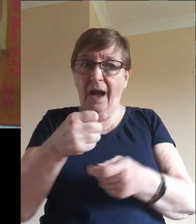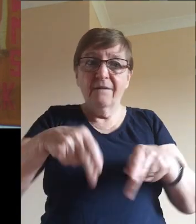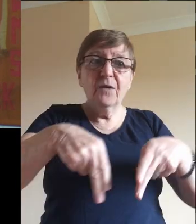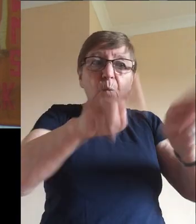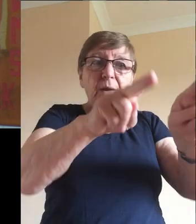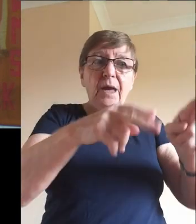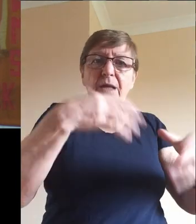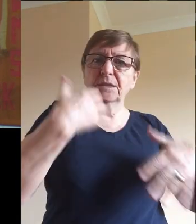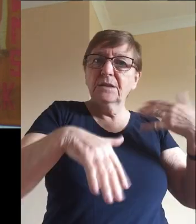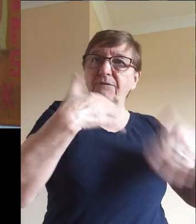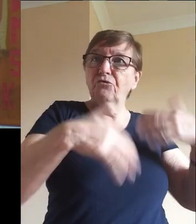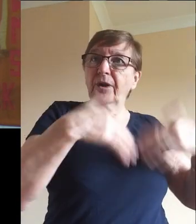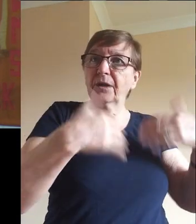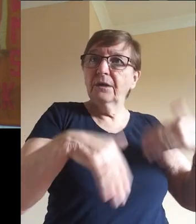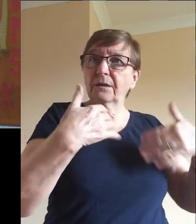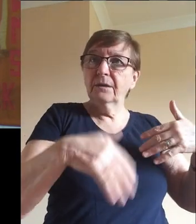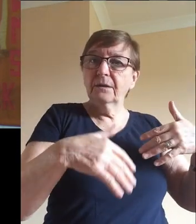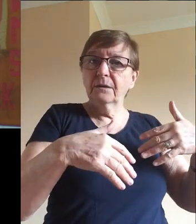glory.